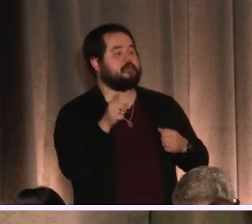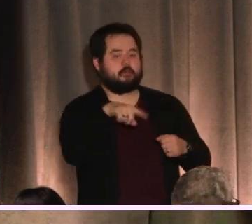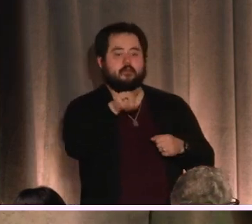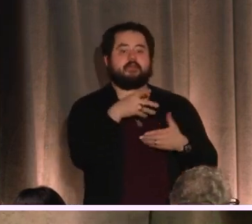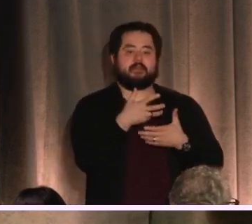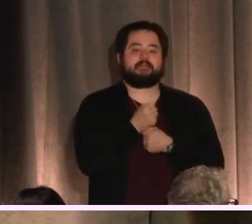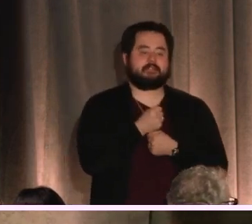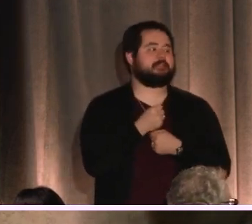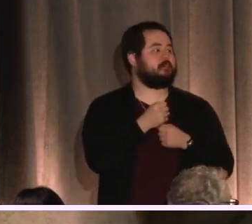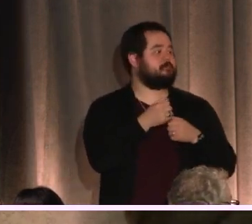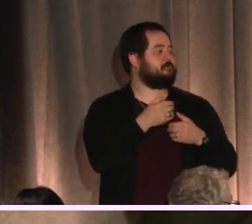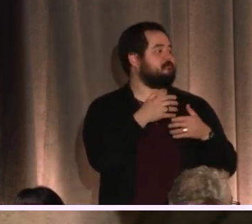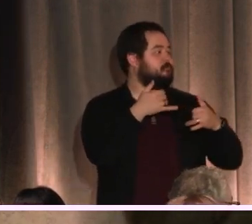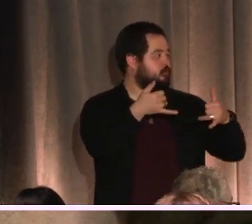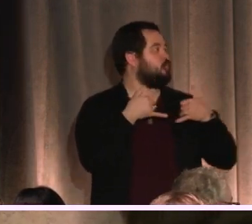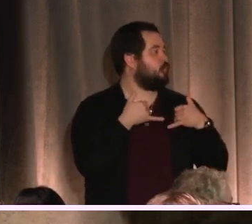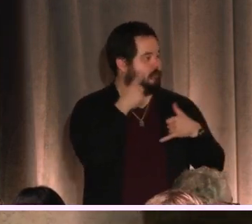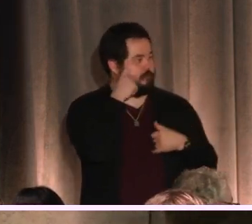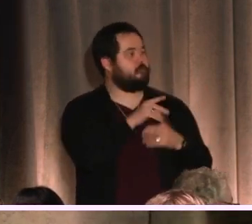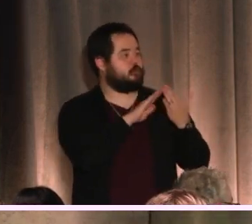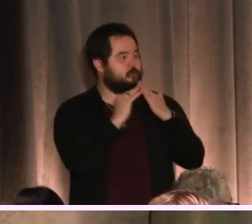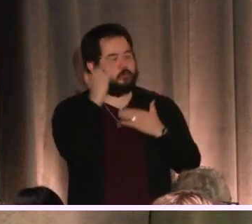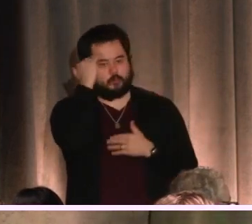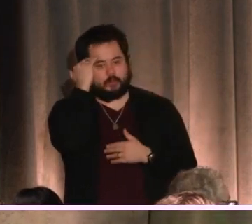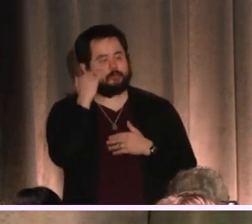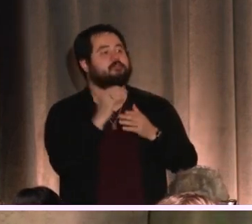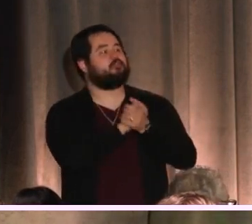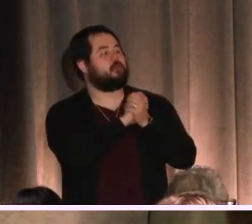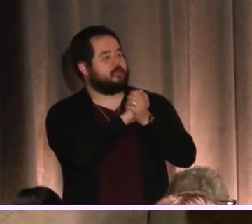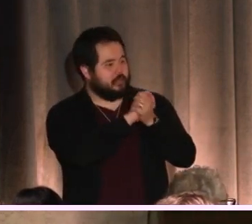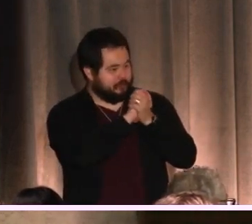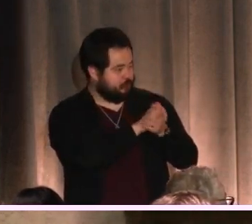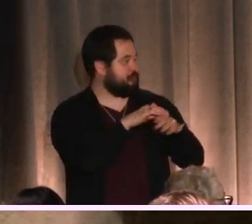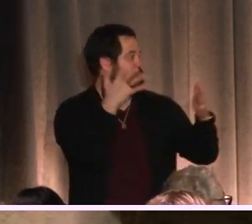Award. So congrats.